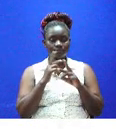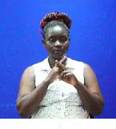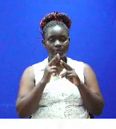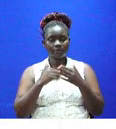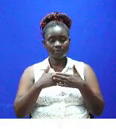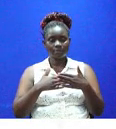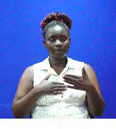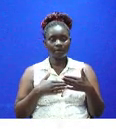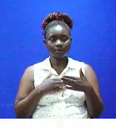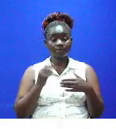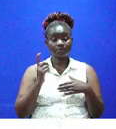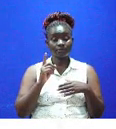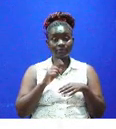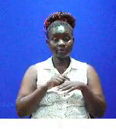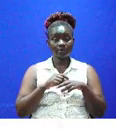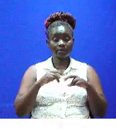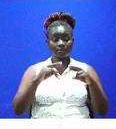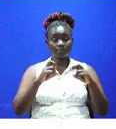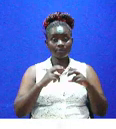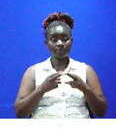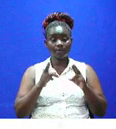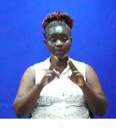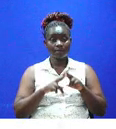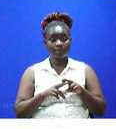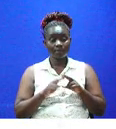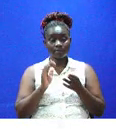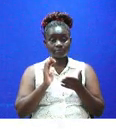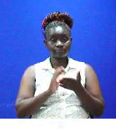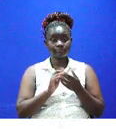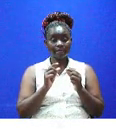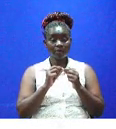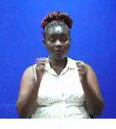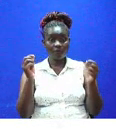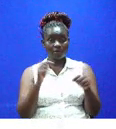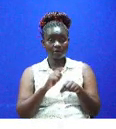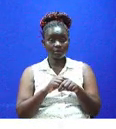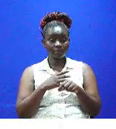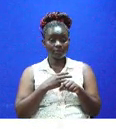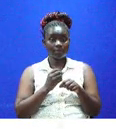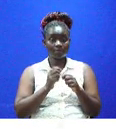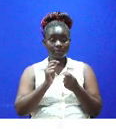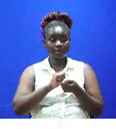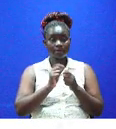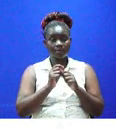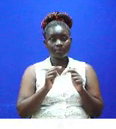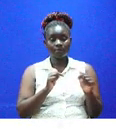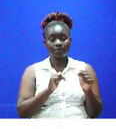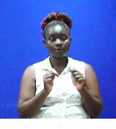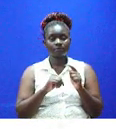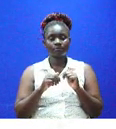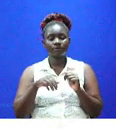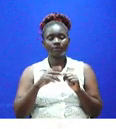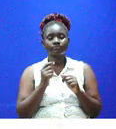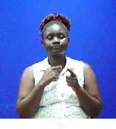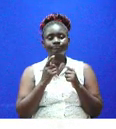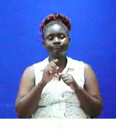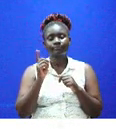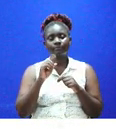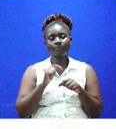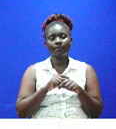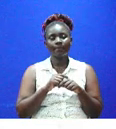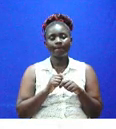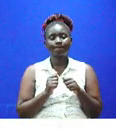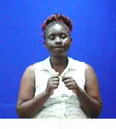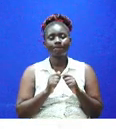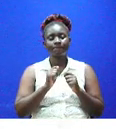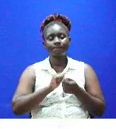magega anemone kero butukibogo kroni go bokurinda ali kwa segeka na bono niko bagania monchere ryanyare kobe kwa asense mejon anemono amonchere go cha